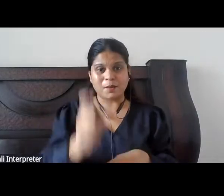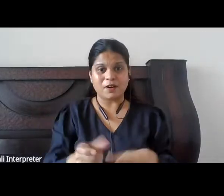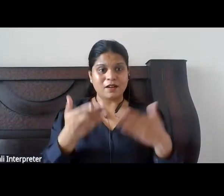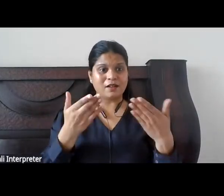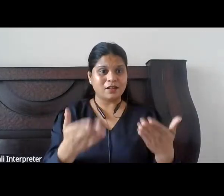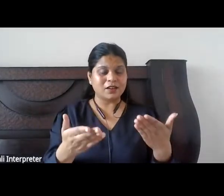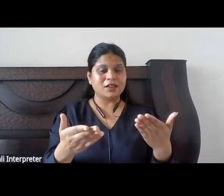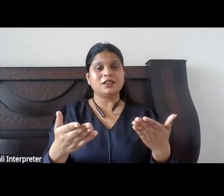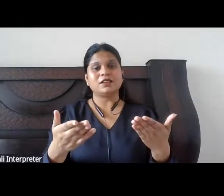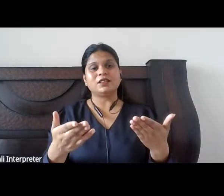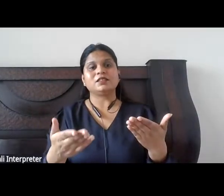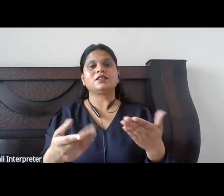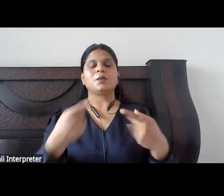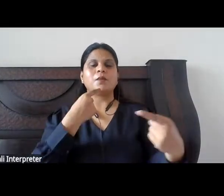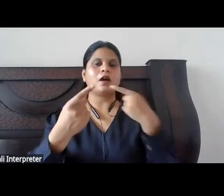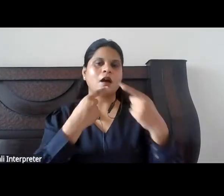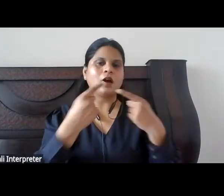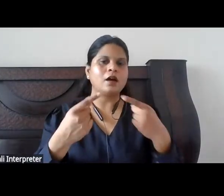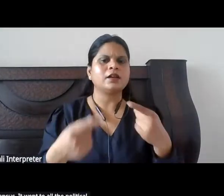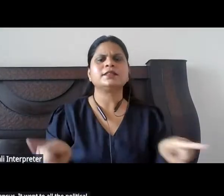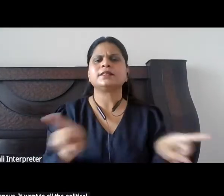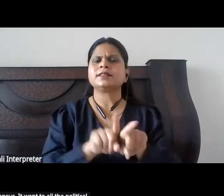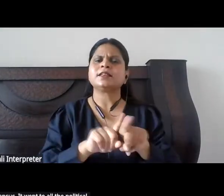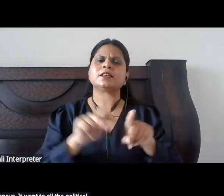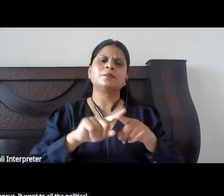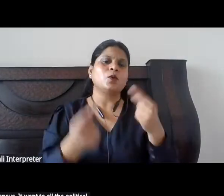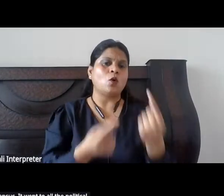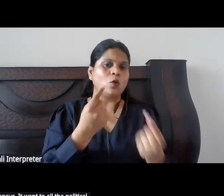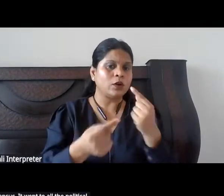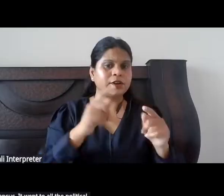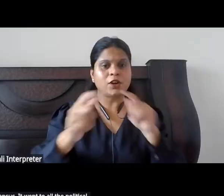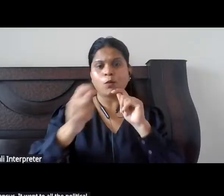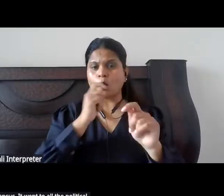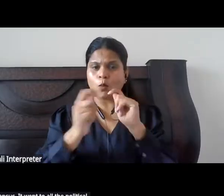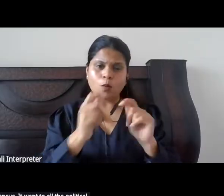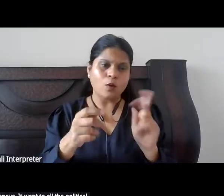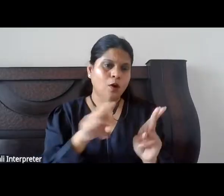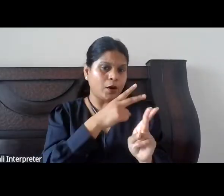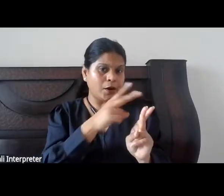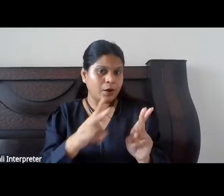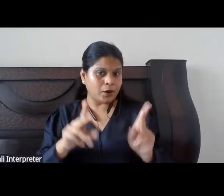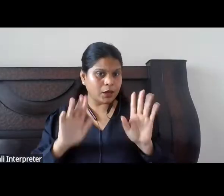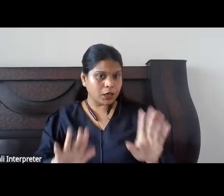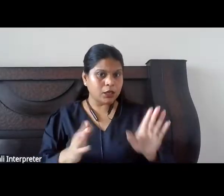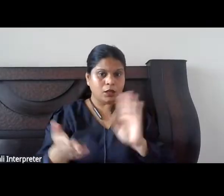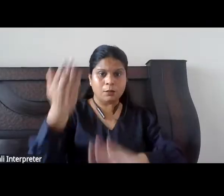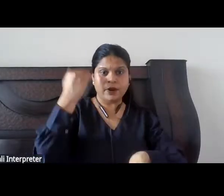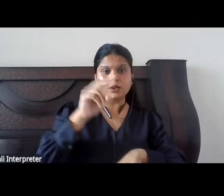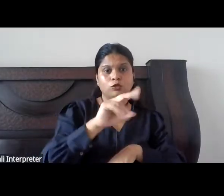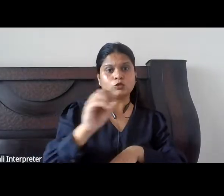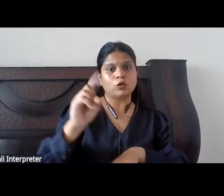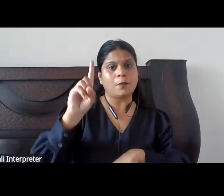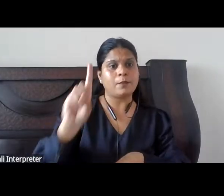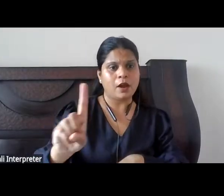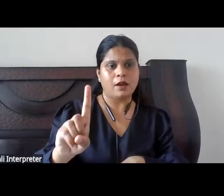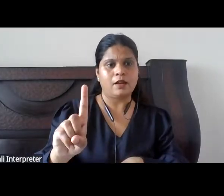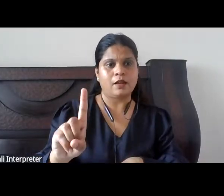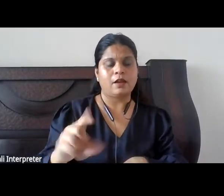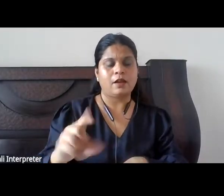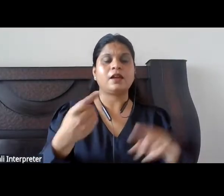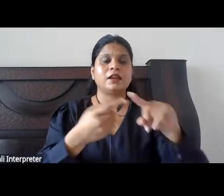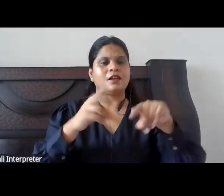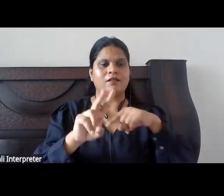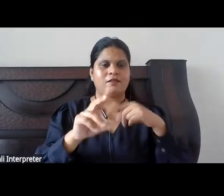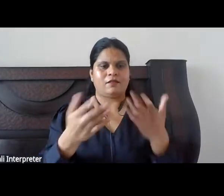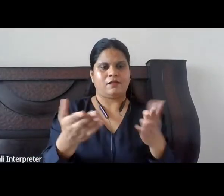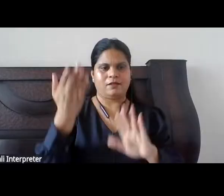census. It went to all the political parties. Media was mobilized. In the 2001, there was a TV spot. That